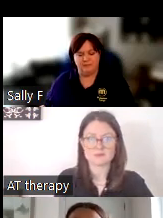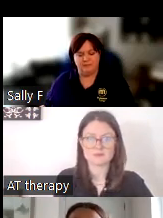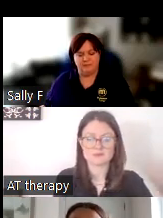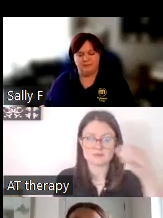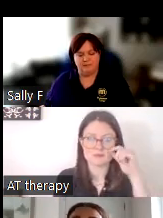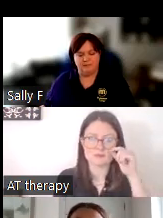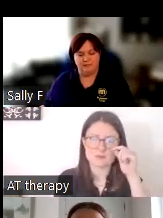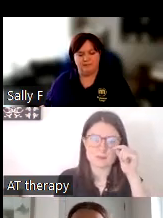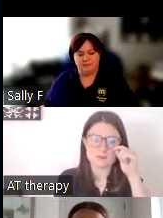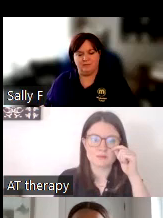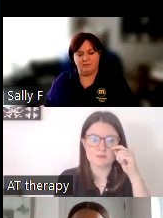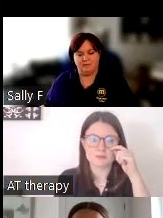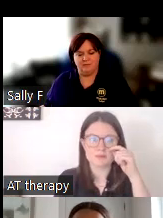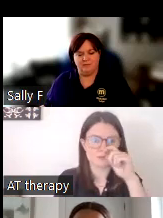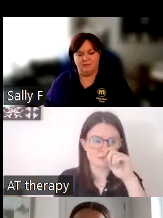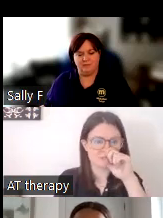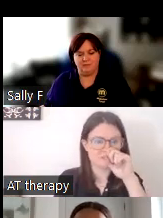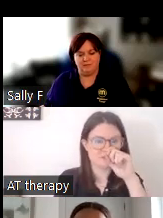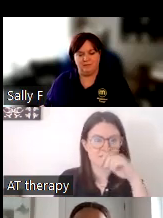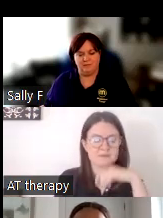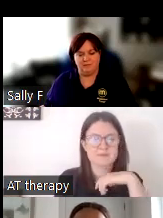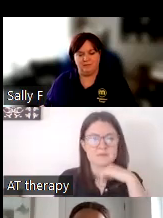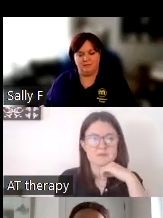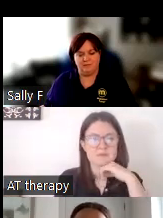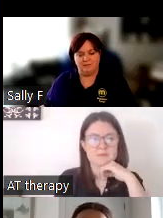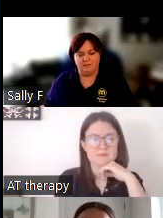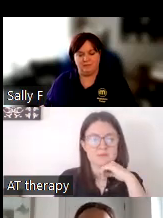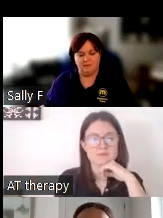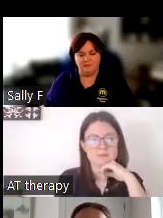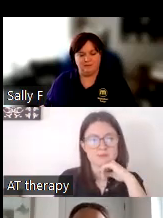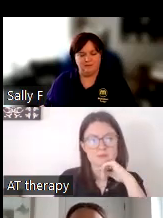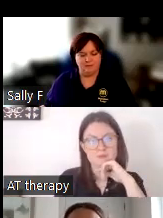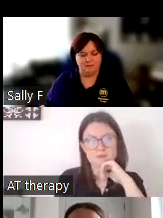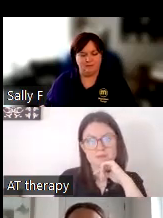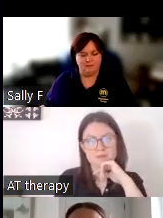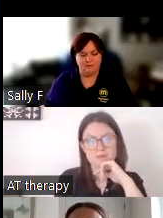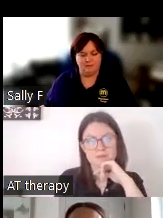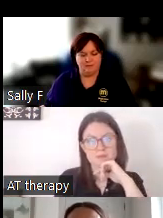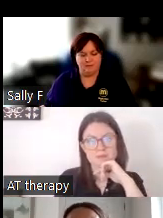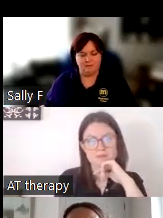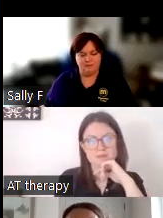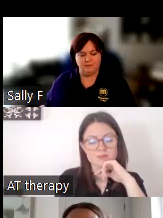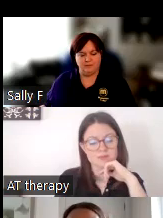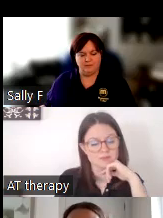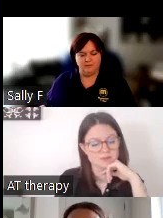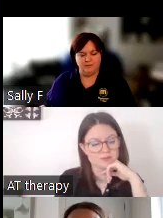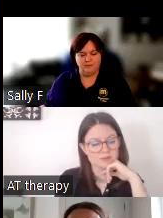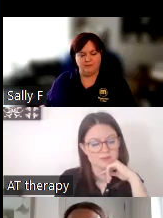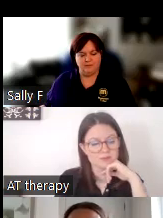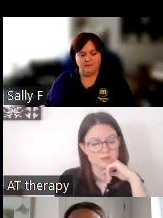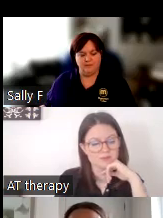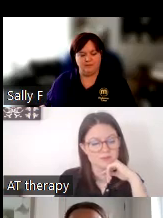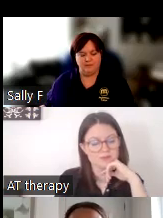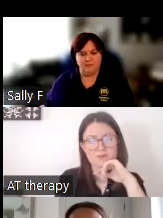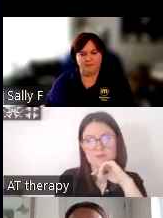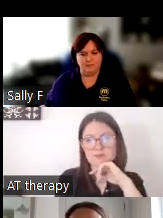deaf, their main language, their only language was American Sign Language, as it was over in the States. And when they had children who